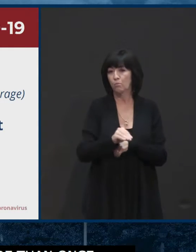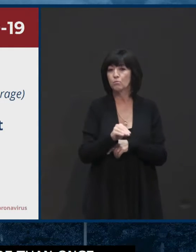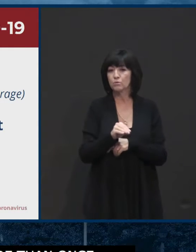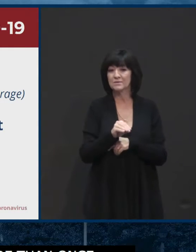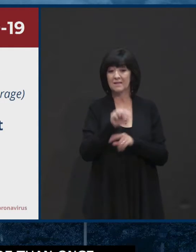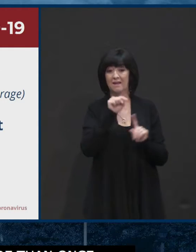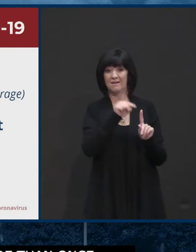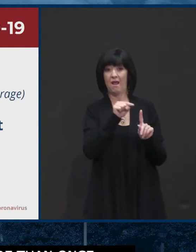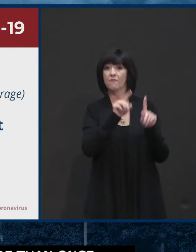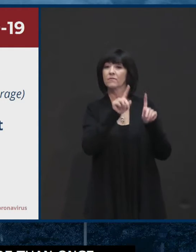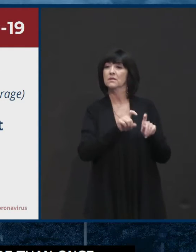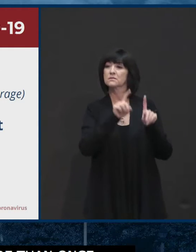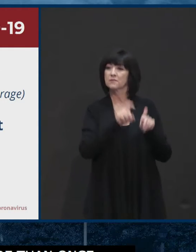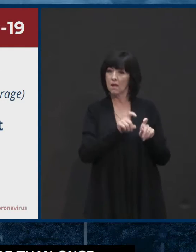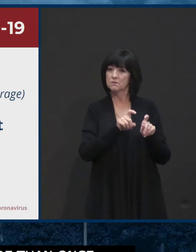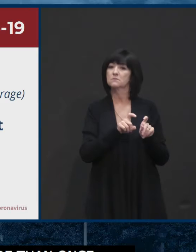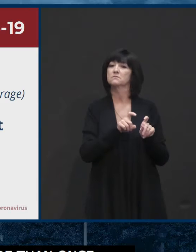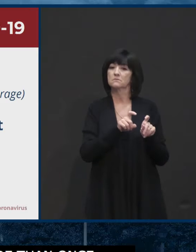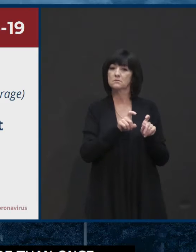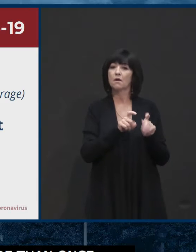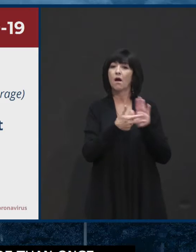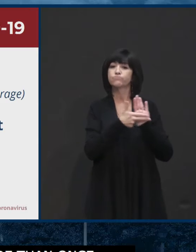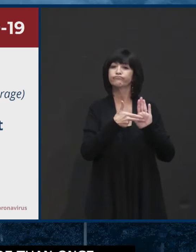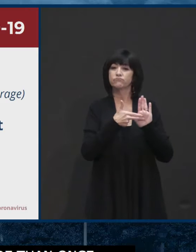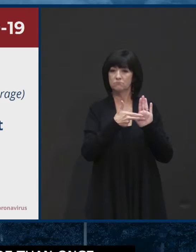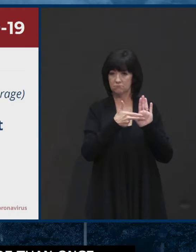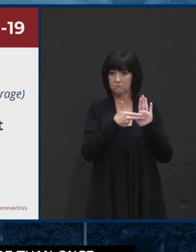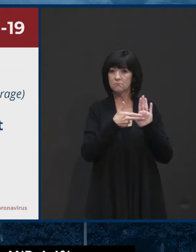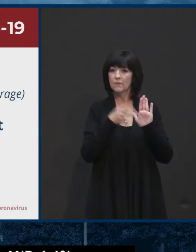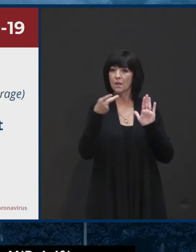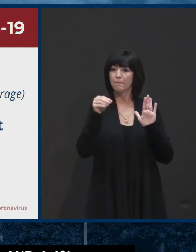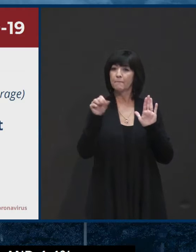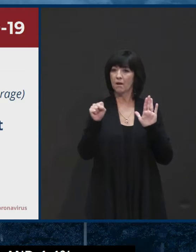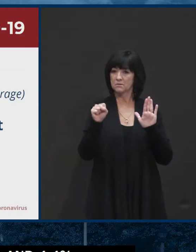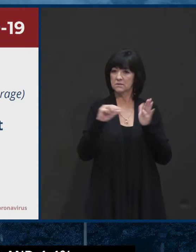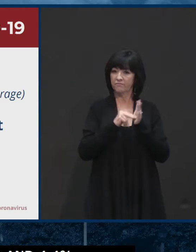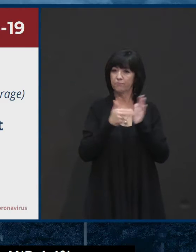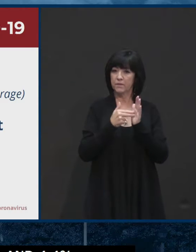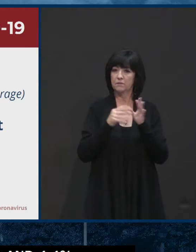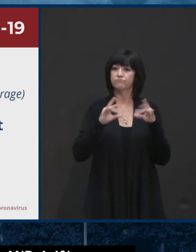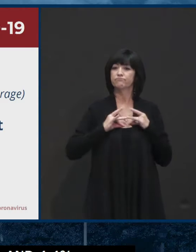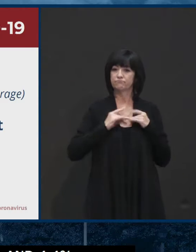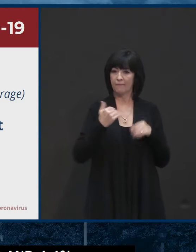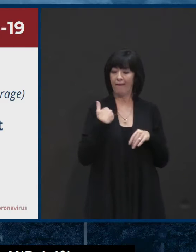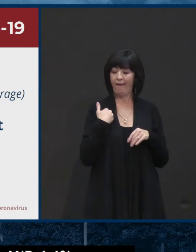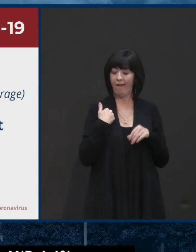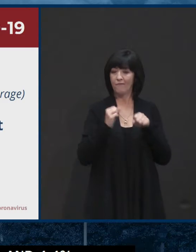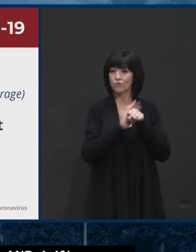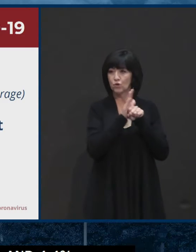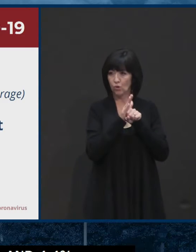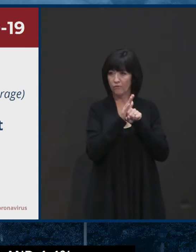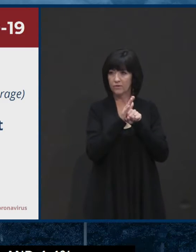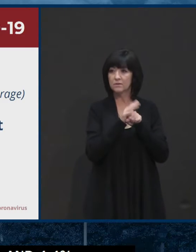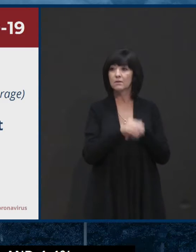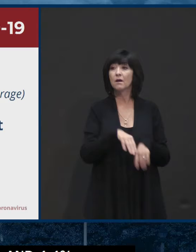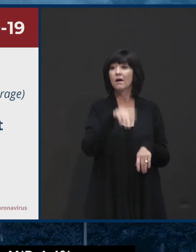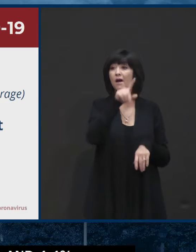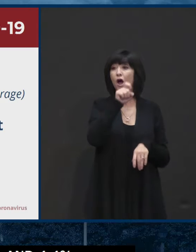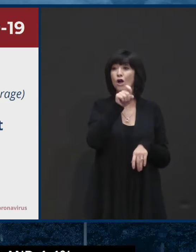positive for tests. So those are individuals who've been tested more than once. We're leveling